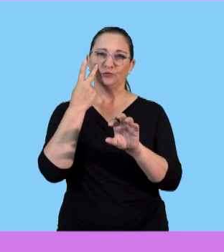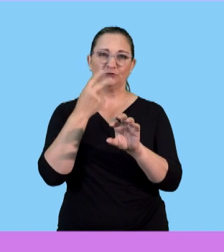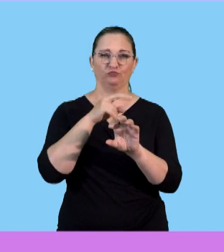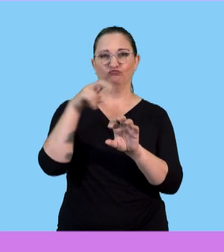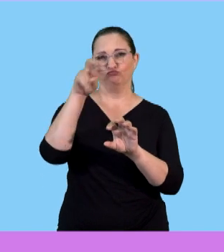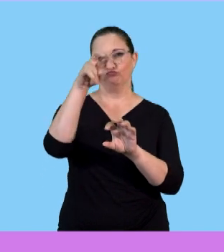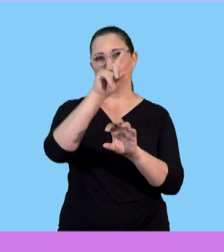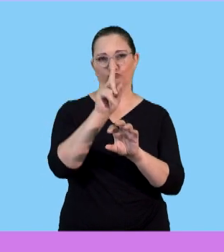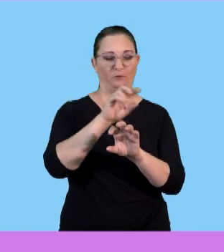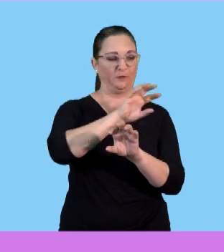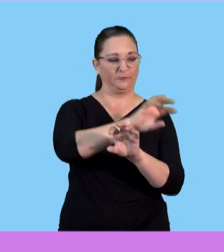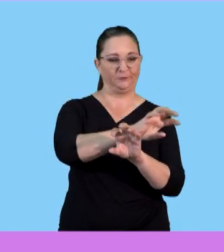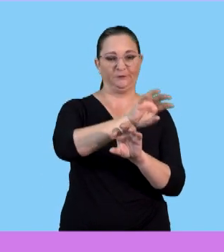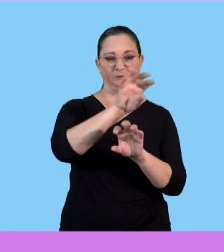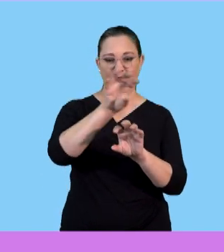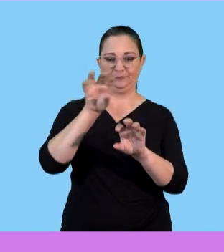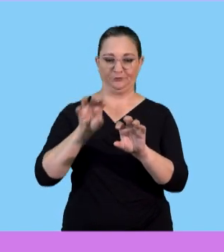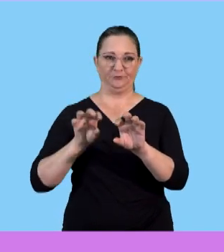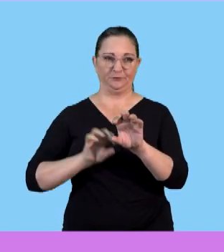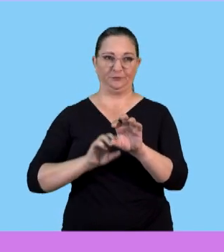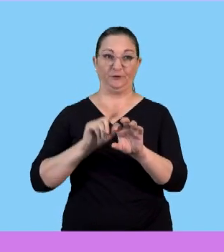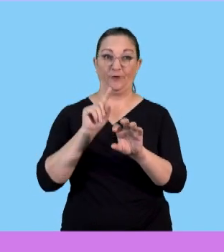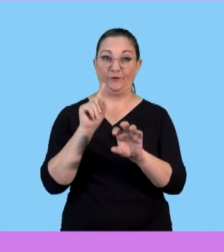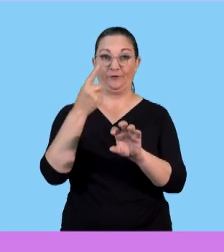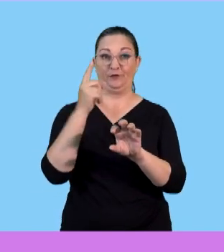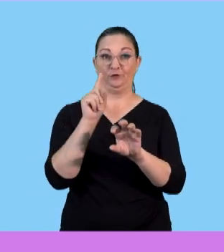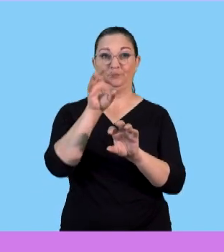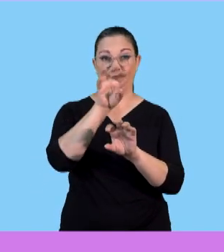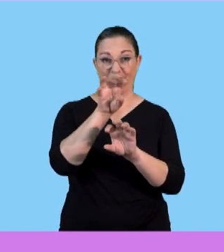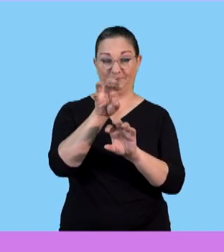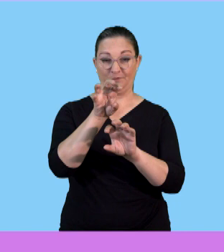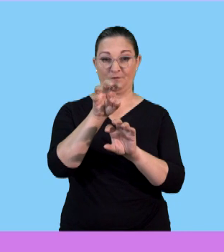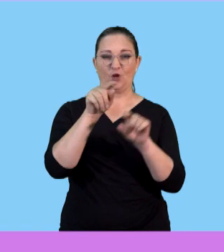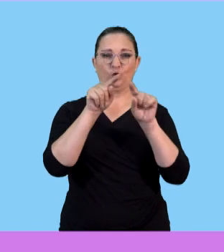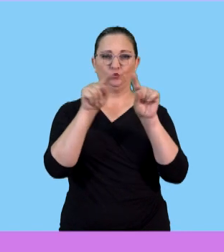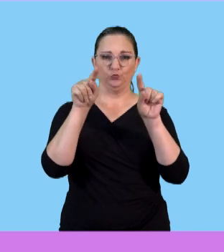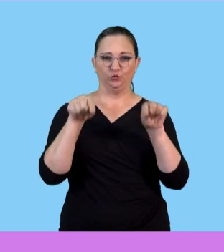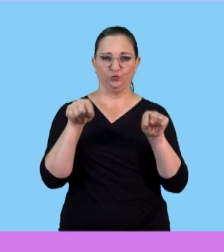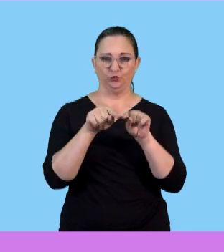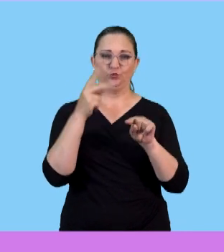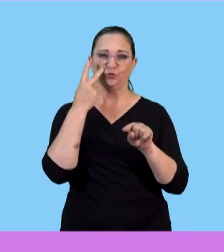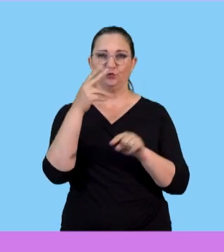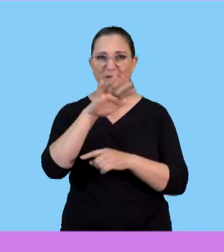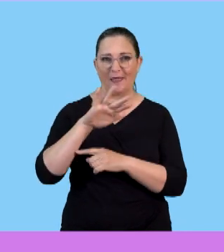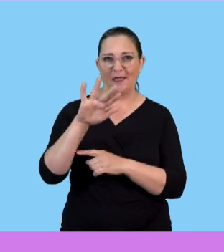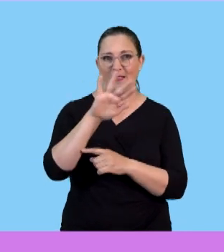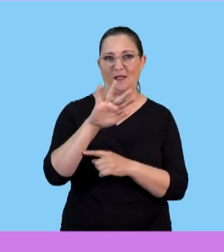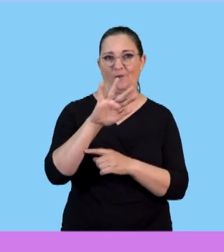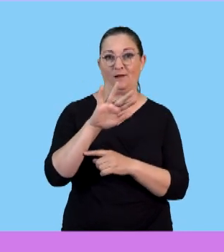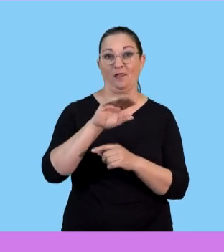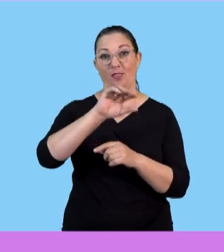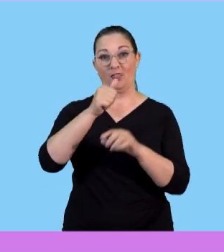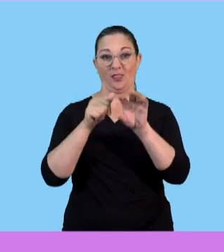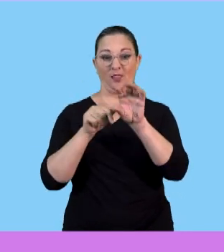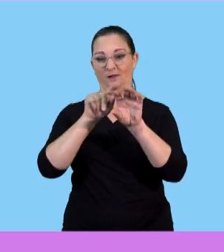on today, first we are going to look at a square with the perimeter and area. After that we will